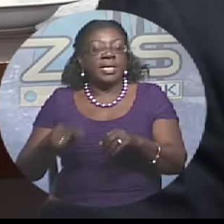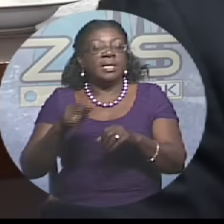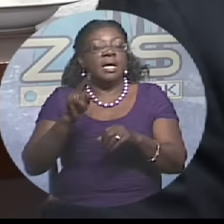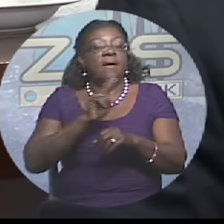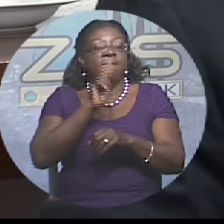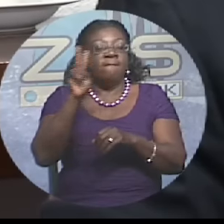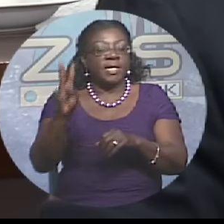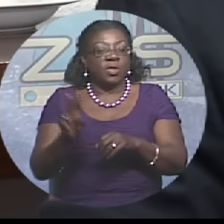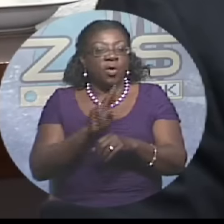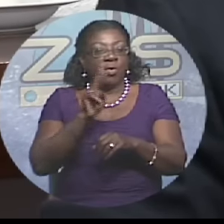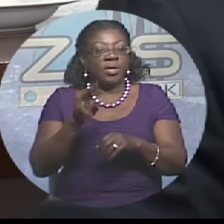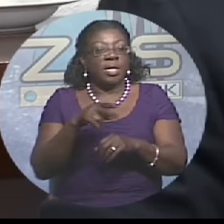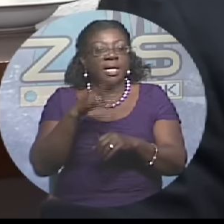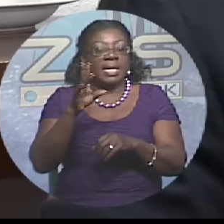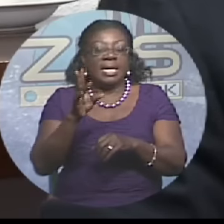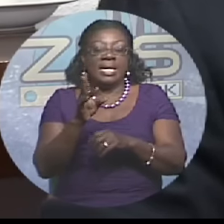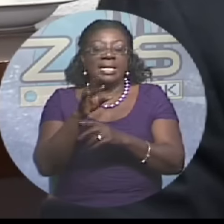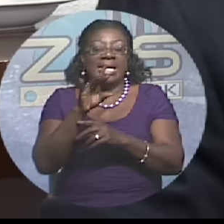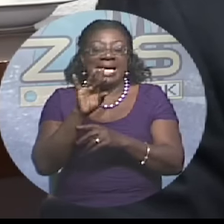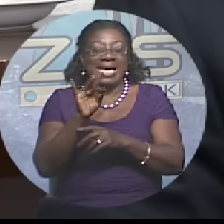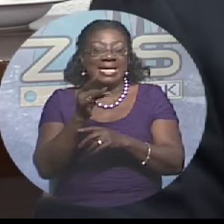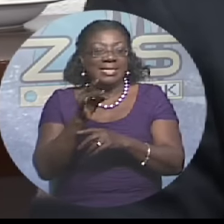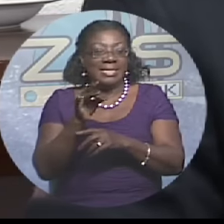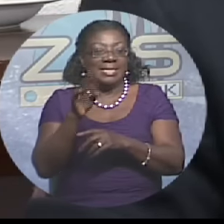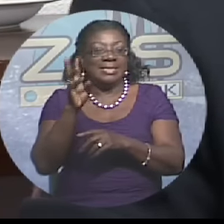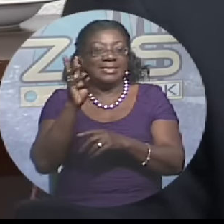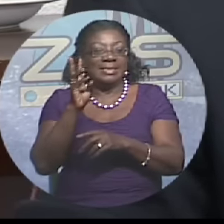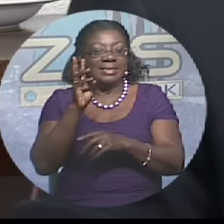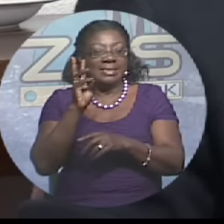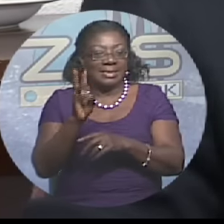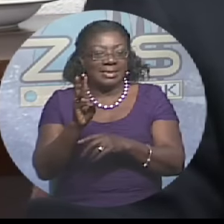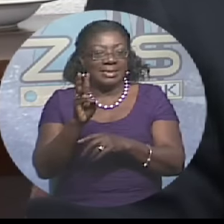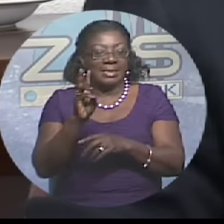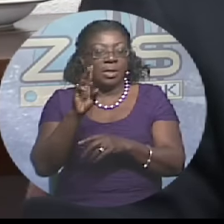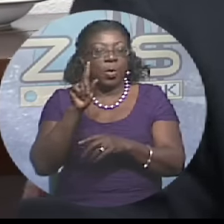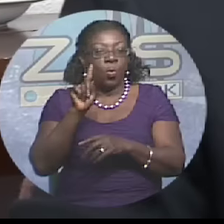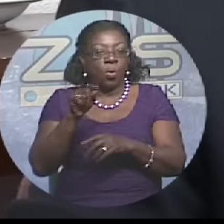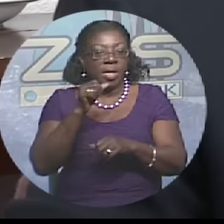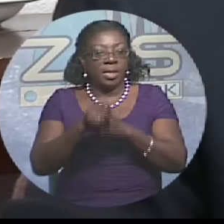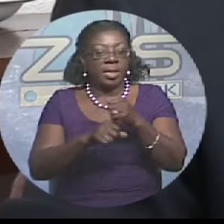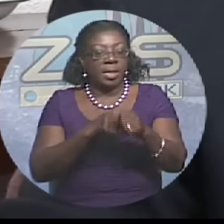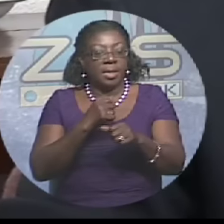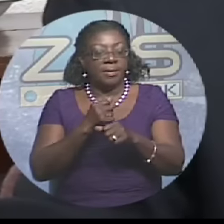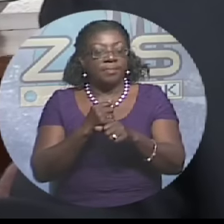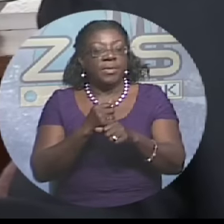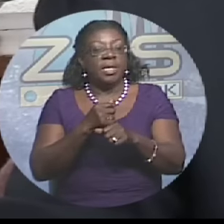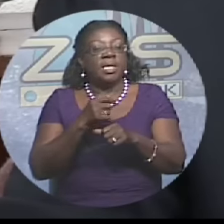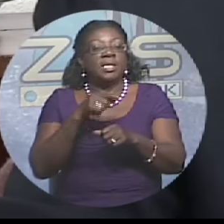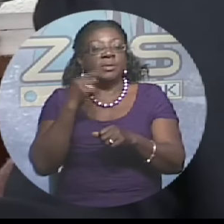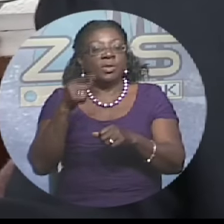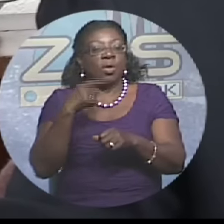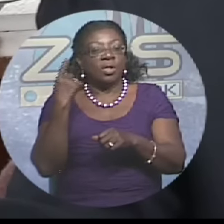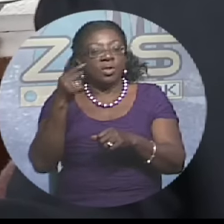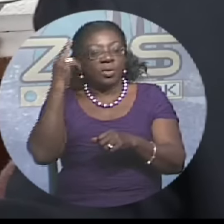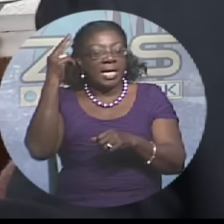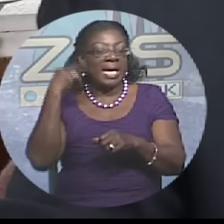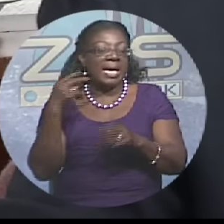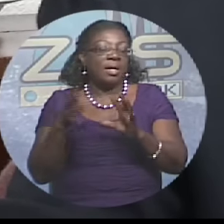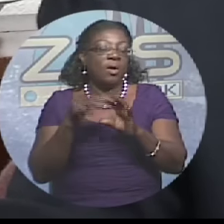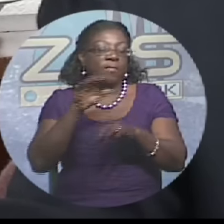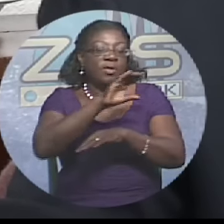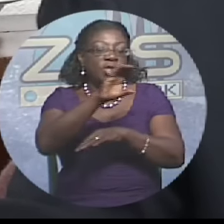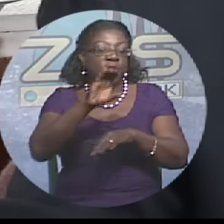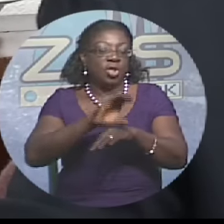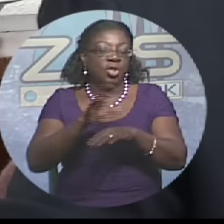of November 1861. Queen Victoria was also then head of the Church of England, which extended throughout the